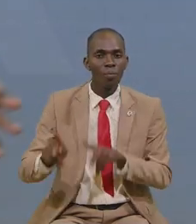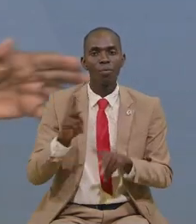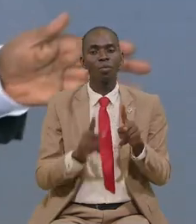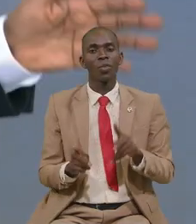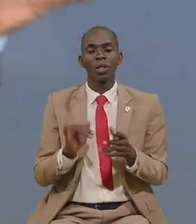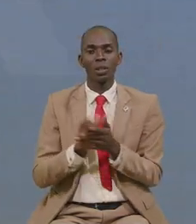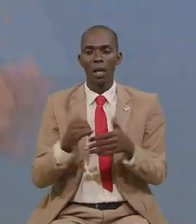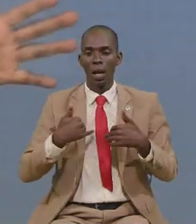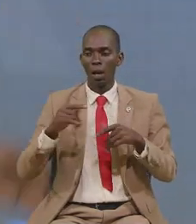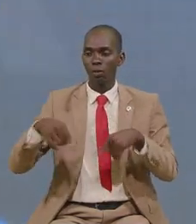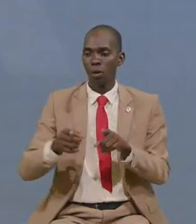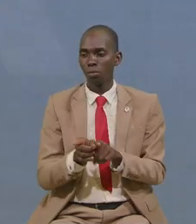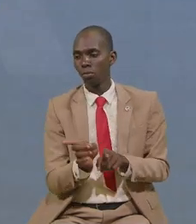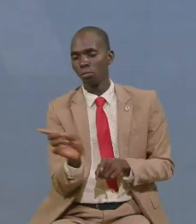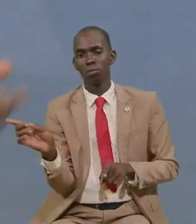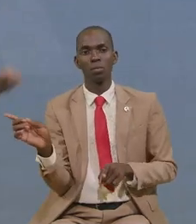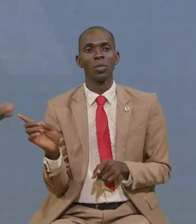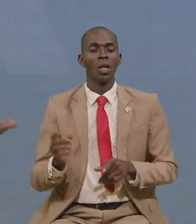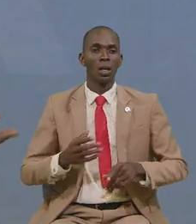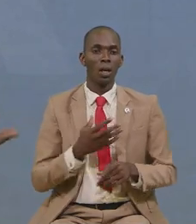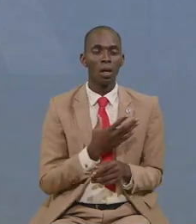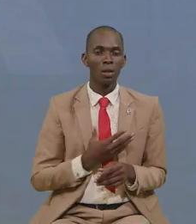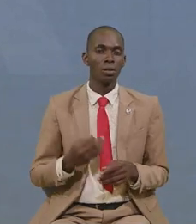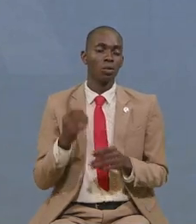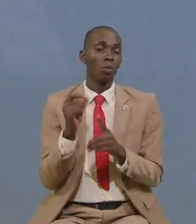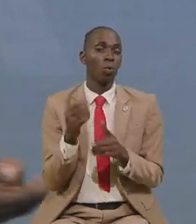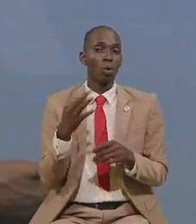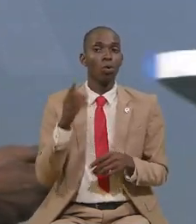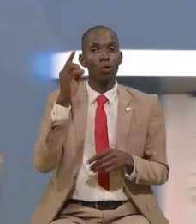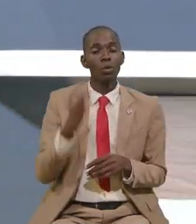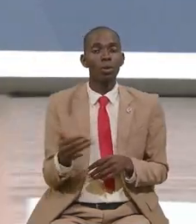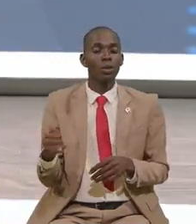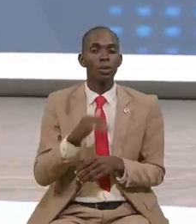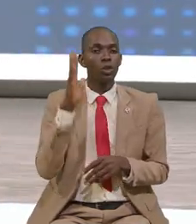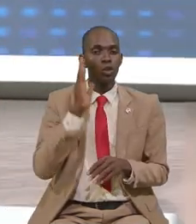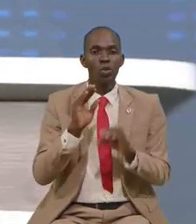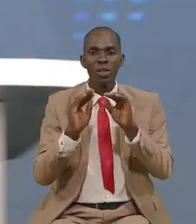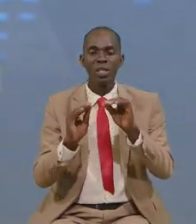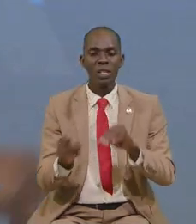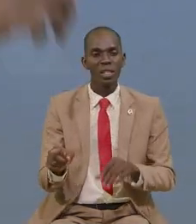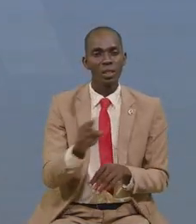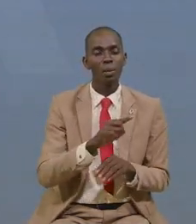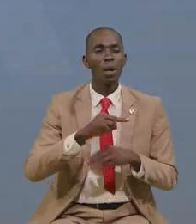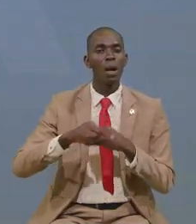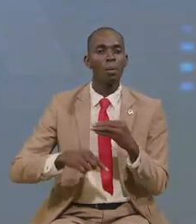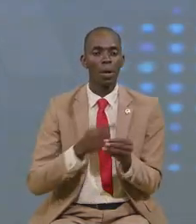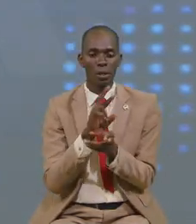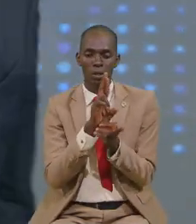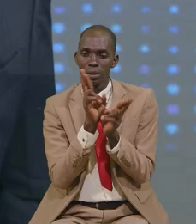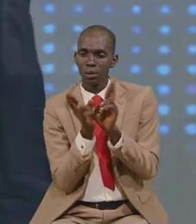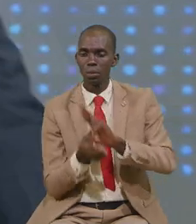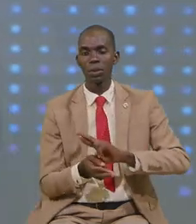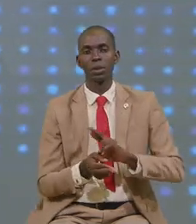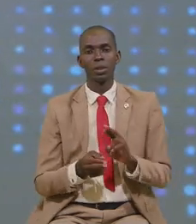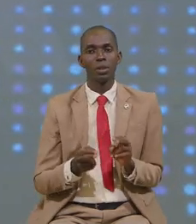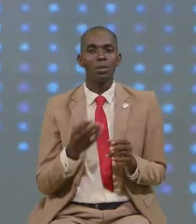astray and they have broken the law of God. We should teach them about repentance, something